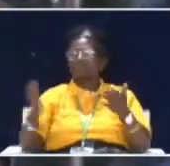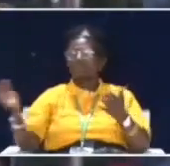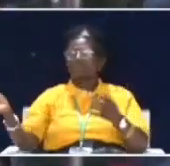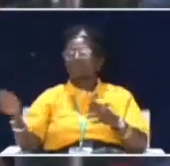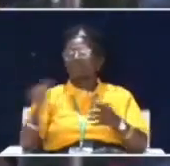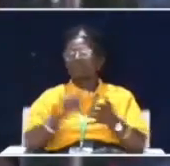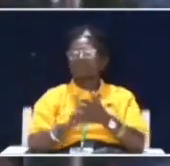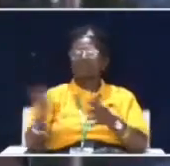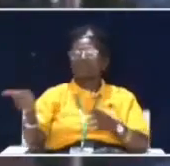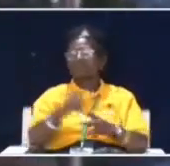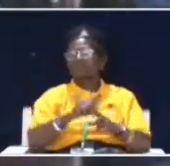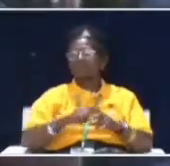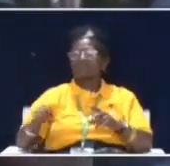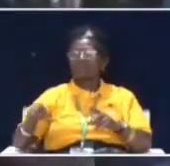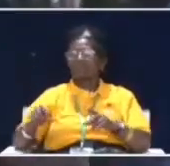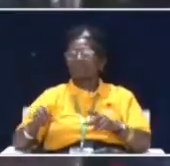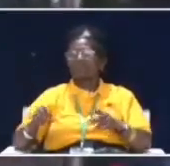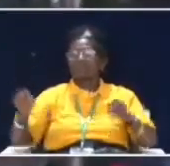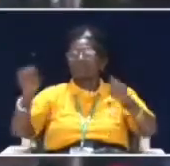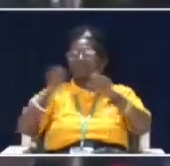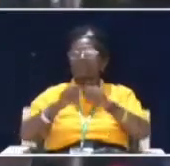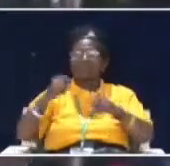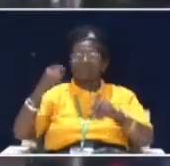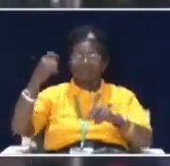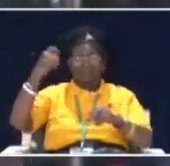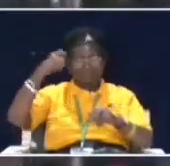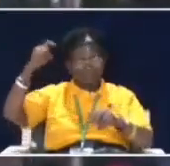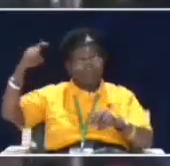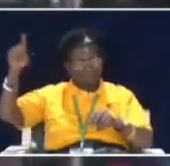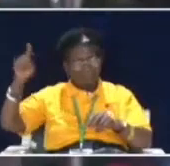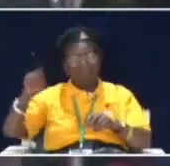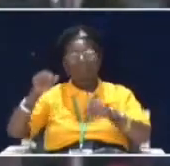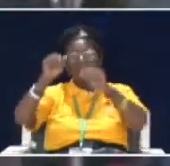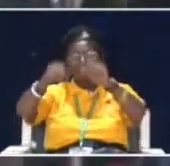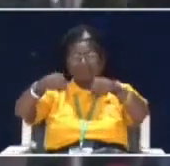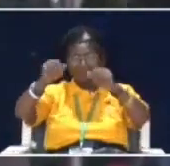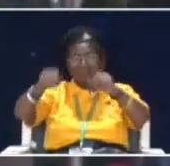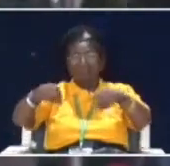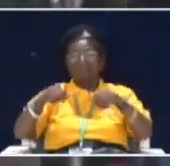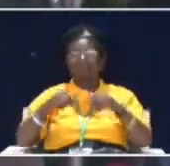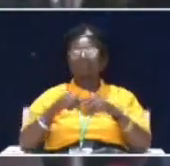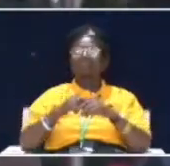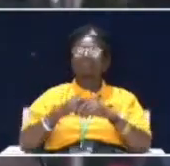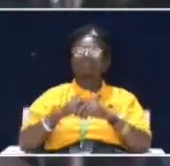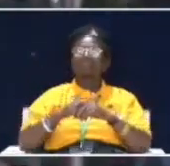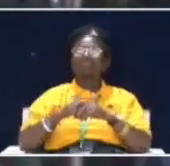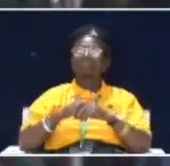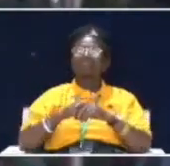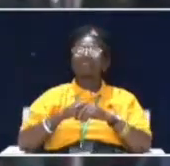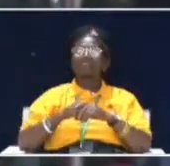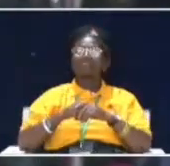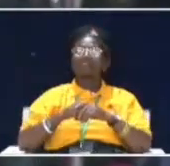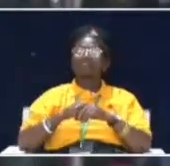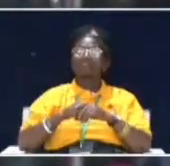dream possible. Ọlọ́run Olódùmarè á ṣe ohun tó jẹ́ pé ó kọjá àlá tàbí ìmọ̀ wa.